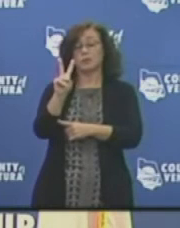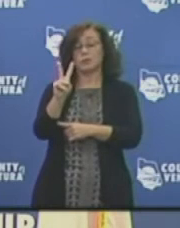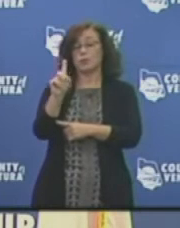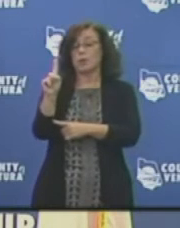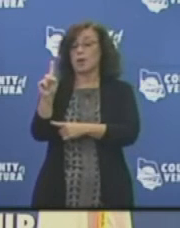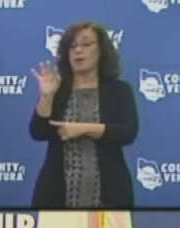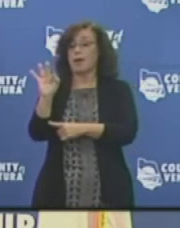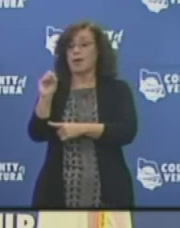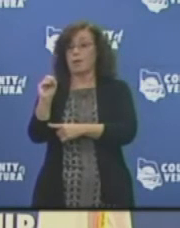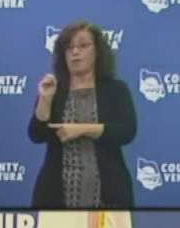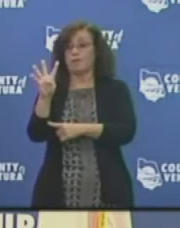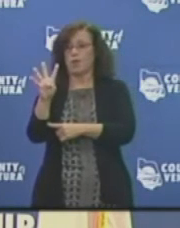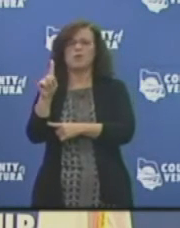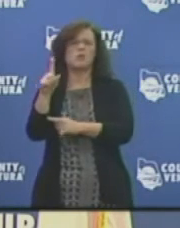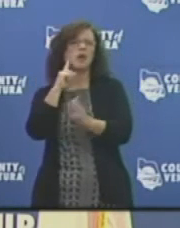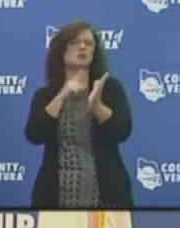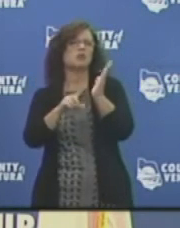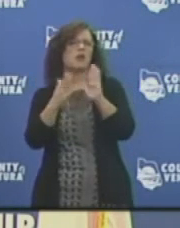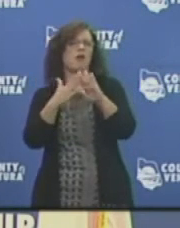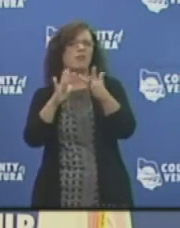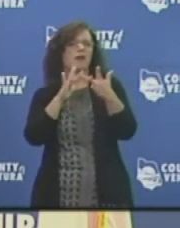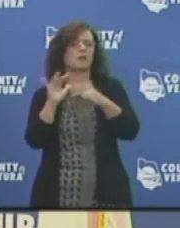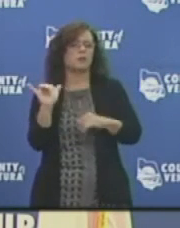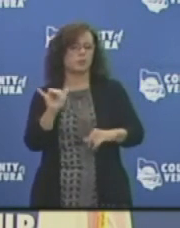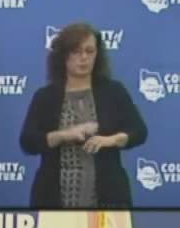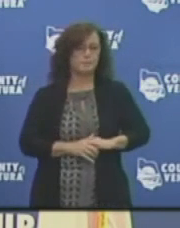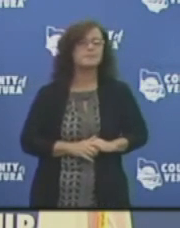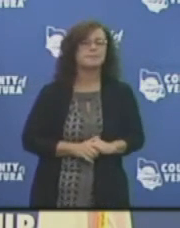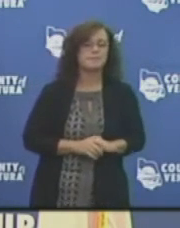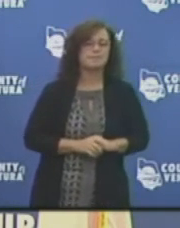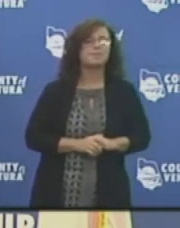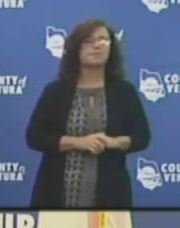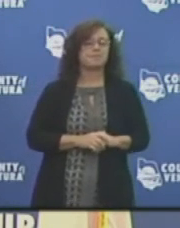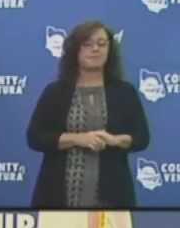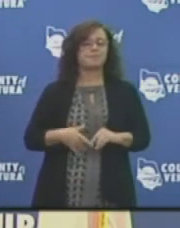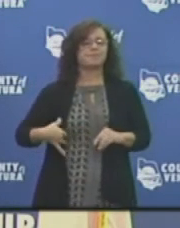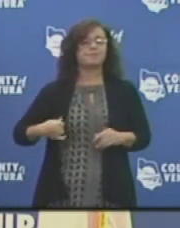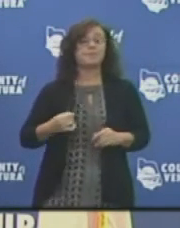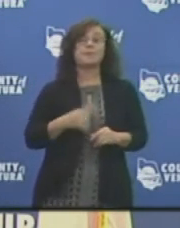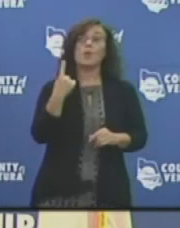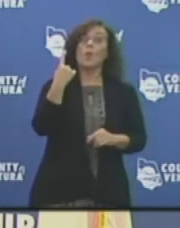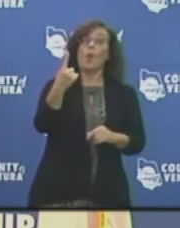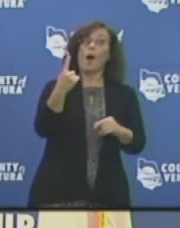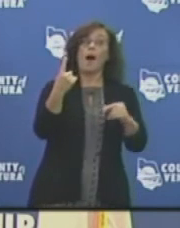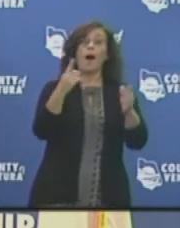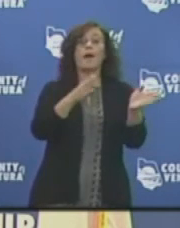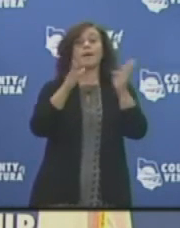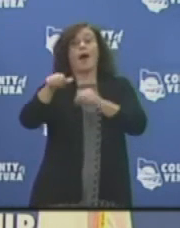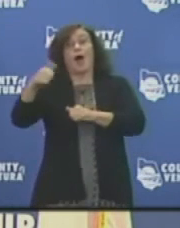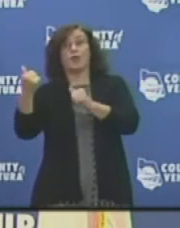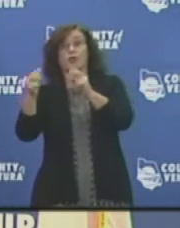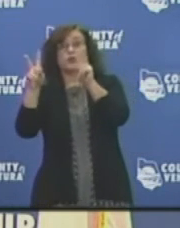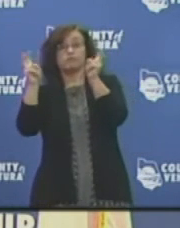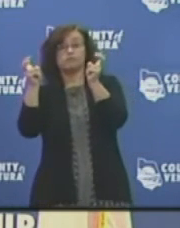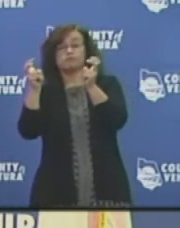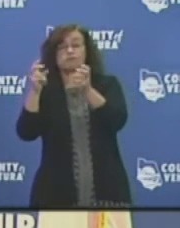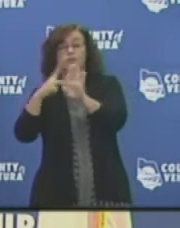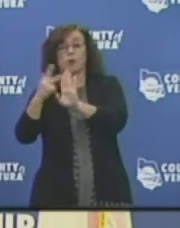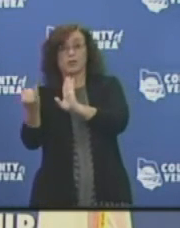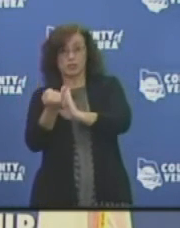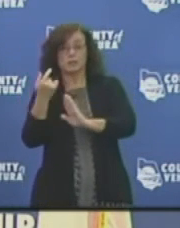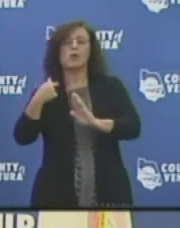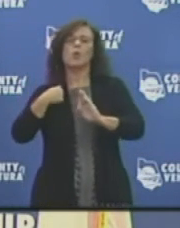805-482-1904. You can look that up on the internet. One of the biggest projects we've been working on is the